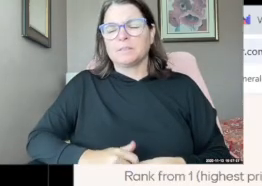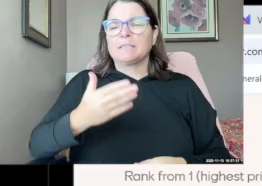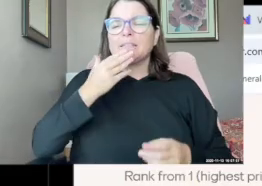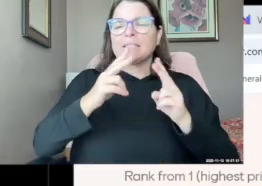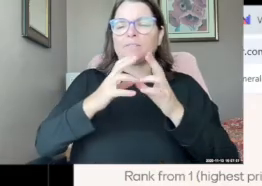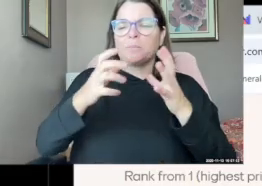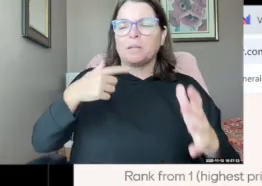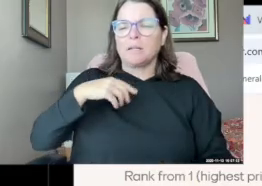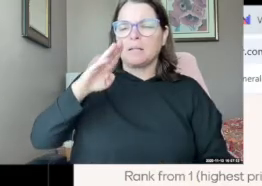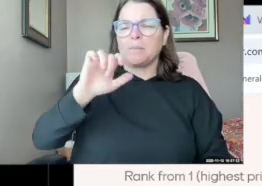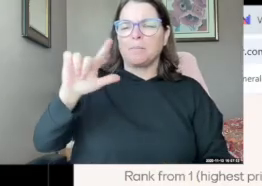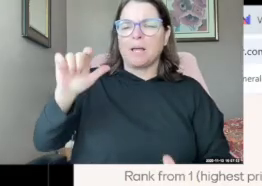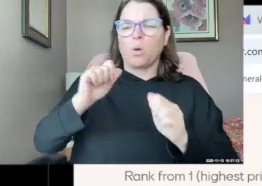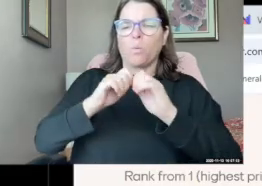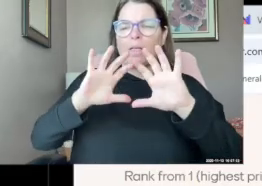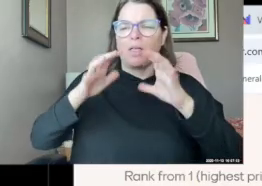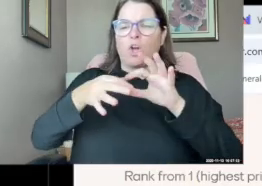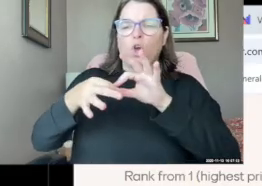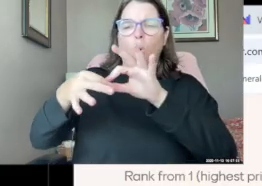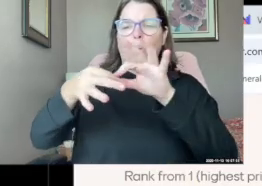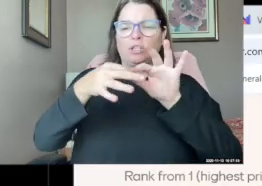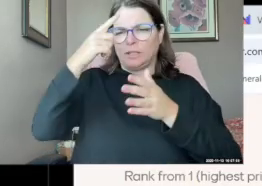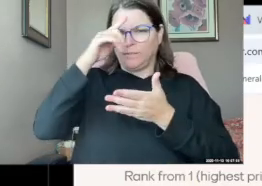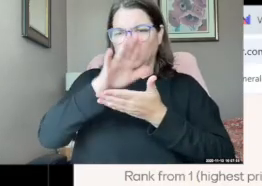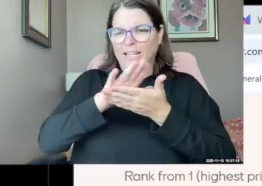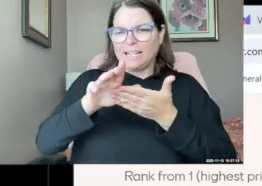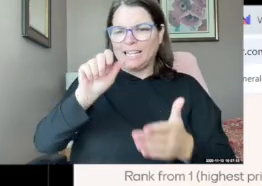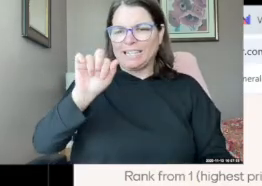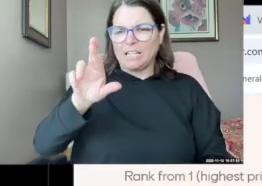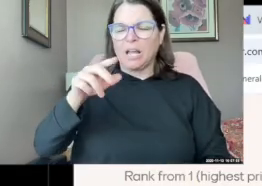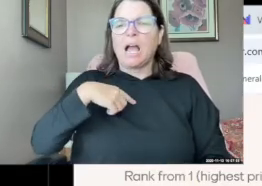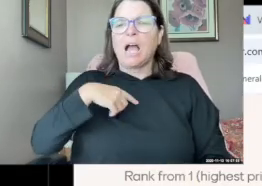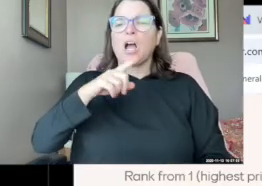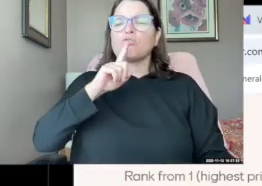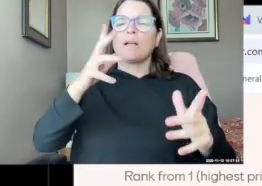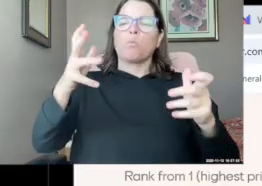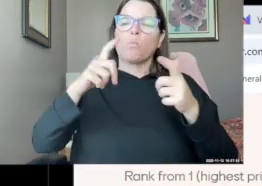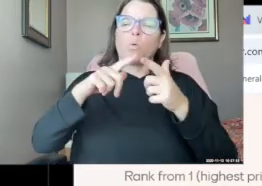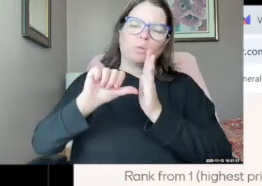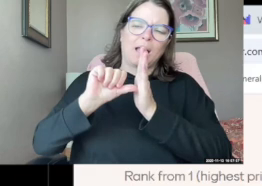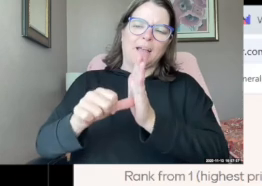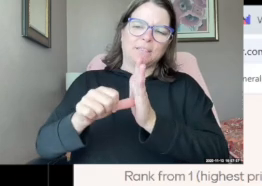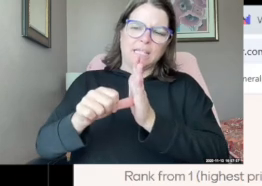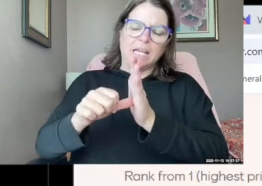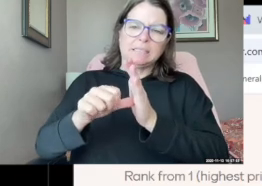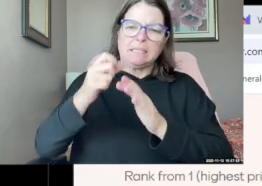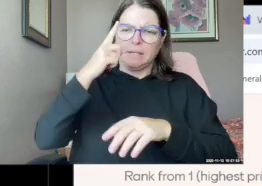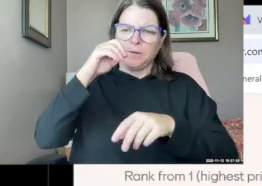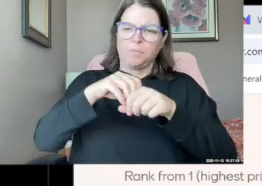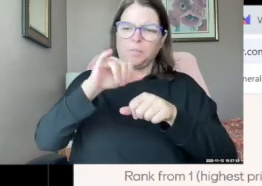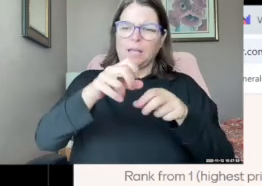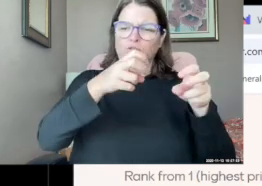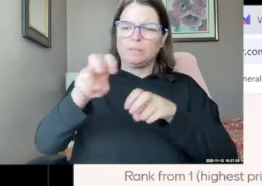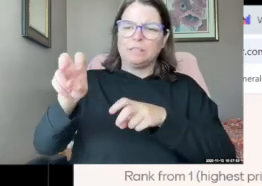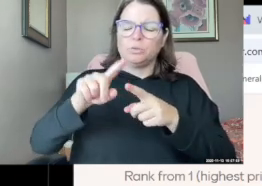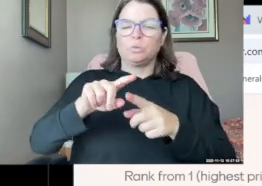Bill, please go ahead. Thanks very much. Bill McGavern with the Coalition for Clean Air. And I really